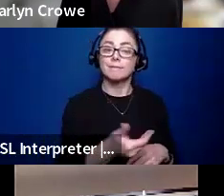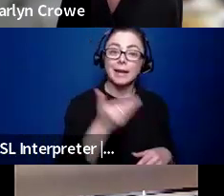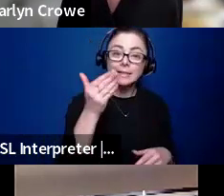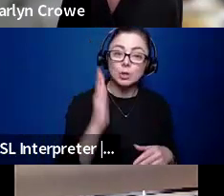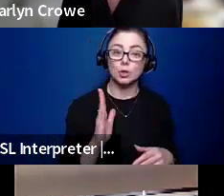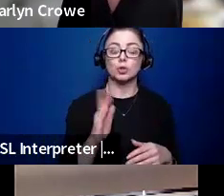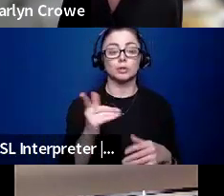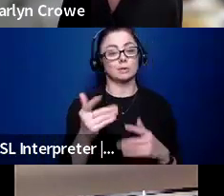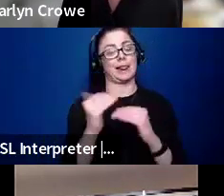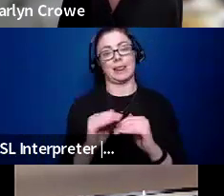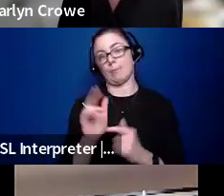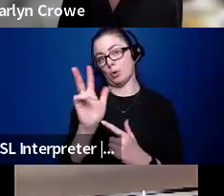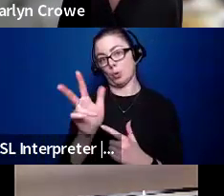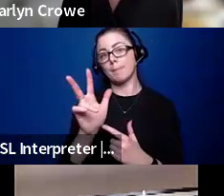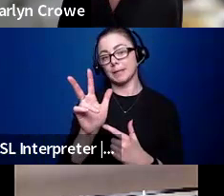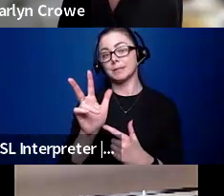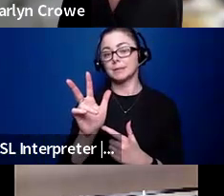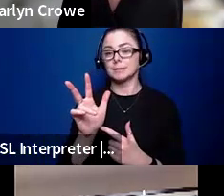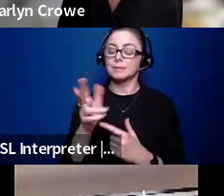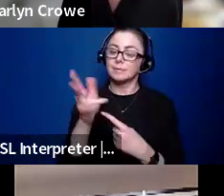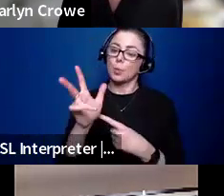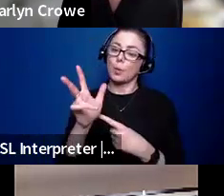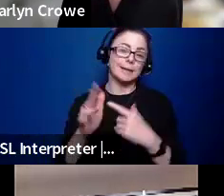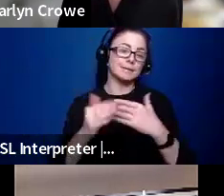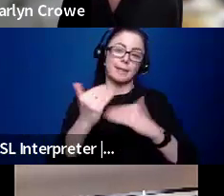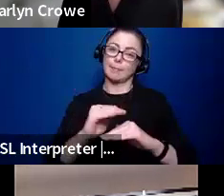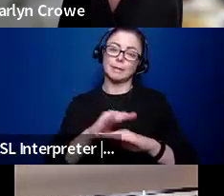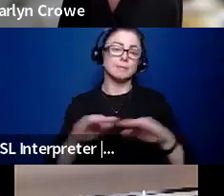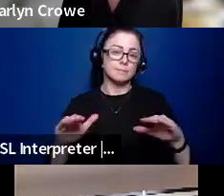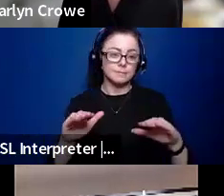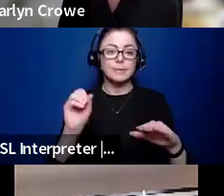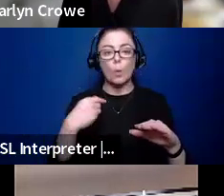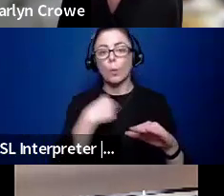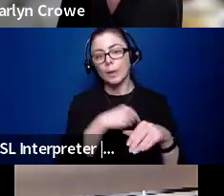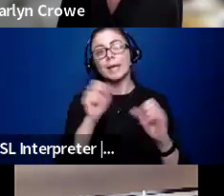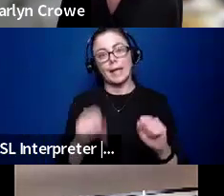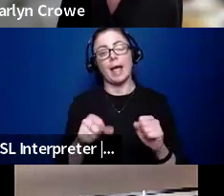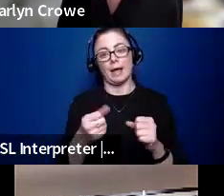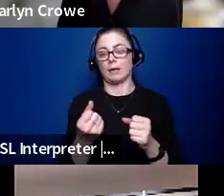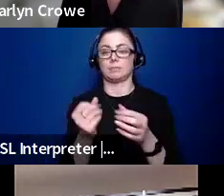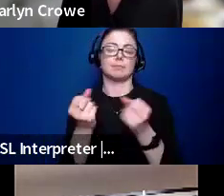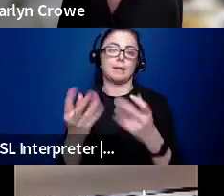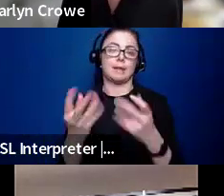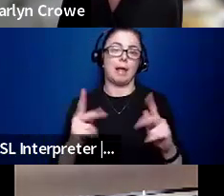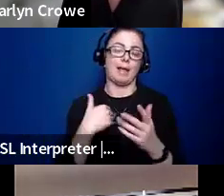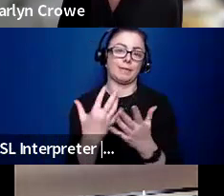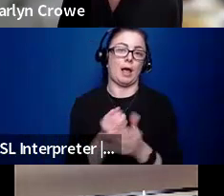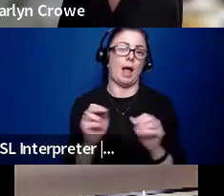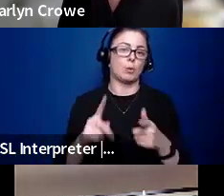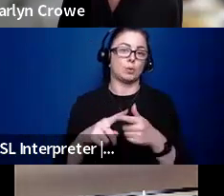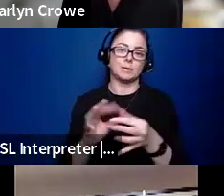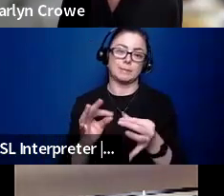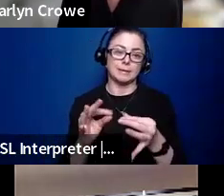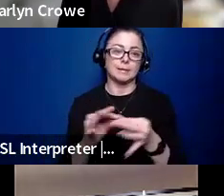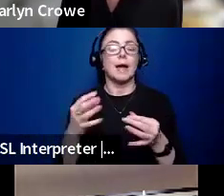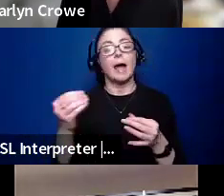3 minutes, so we can get through as many comments as possible. You're all doing a great job on this already, but please